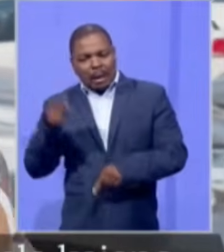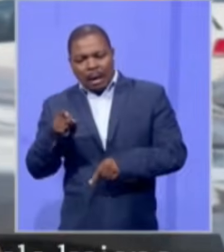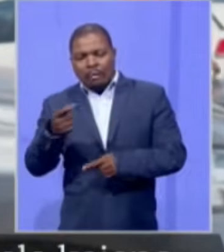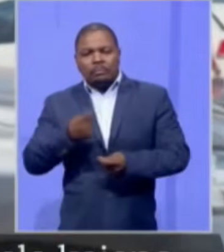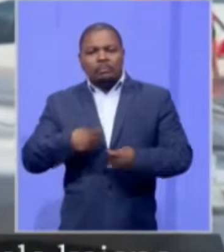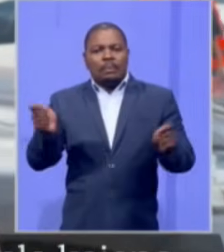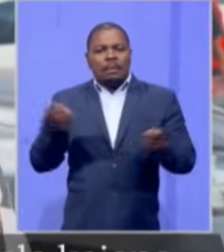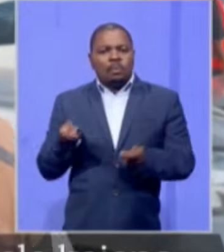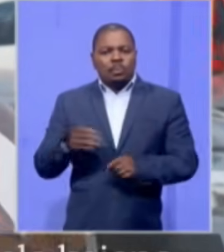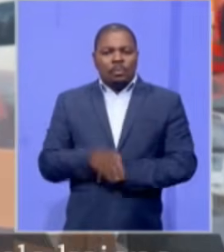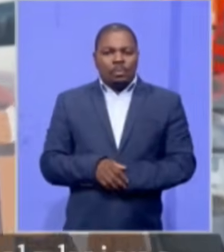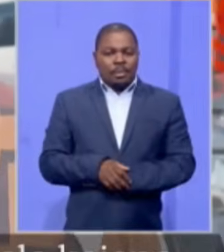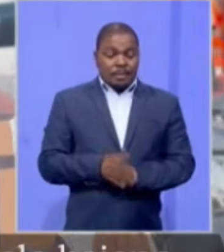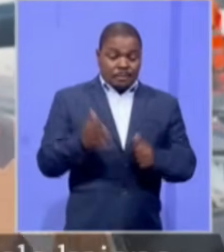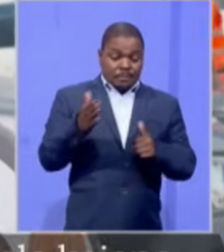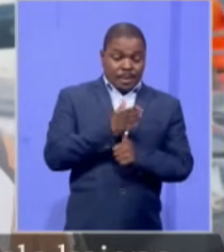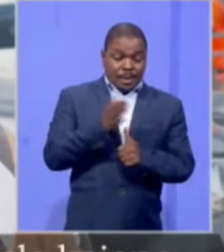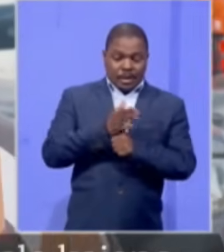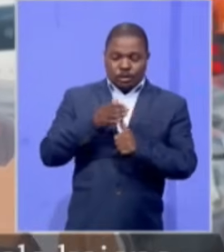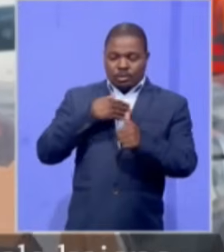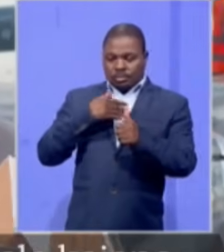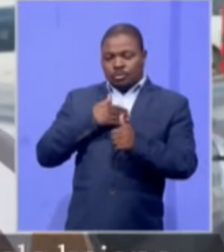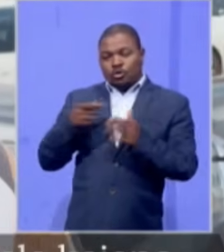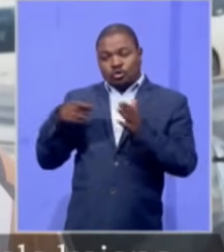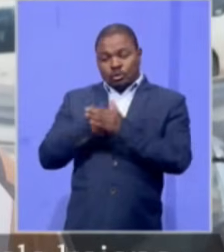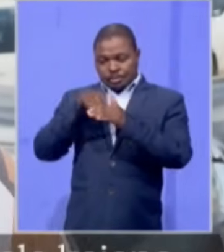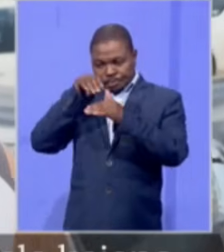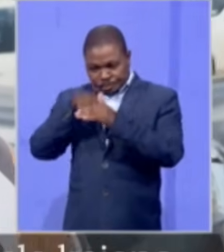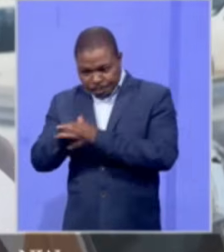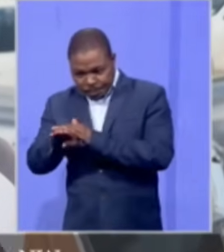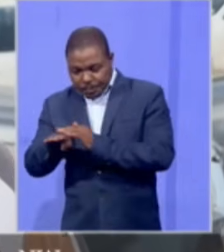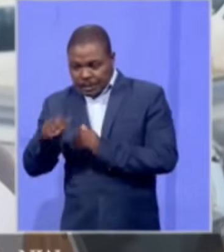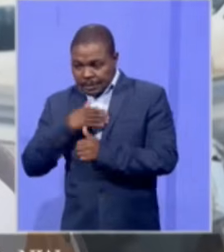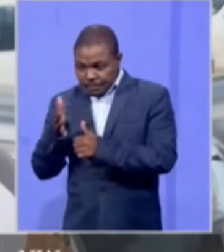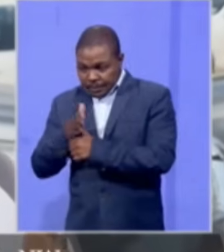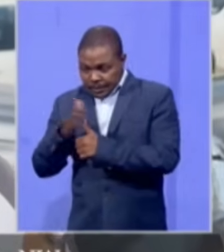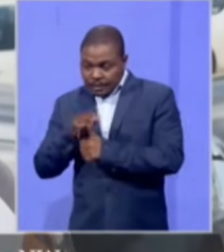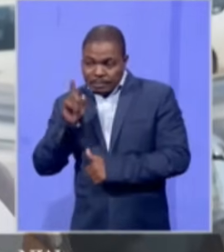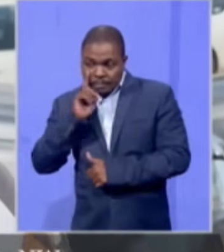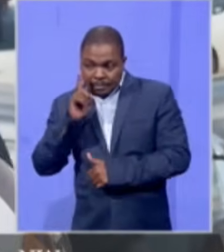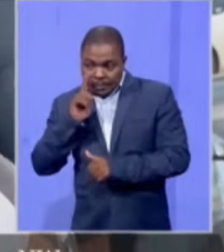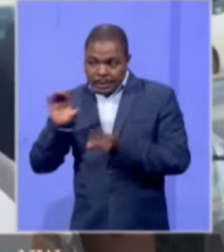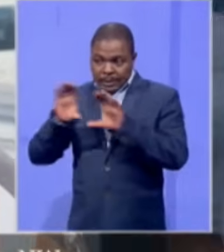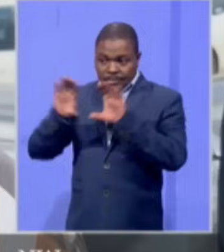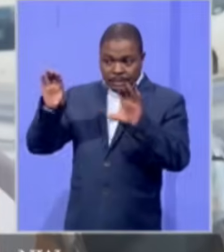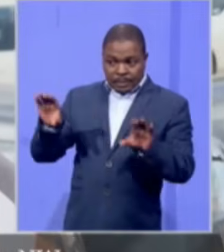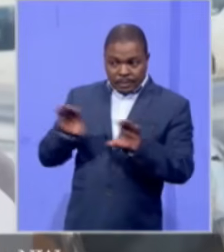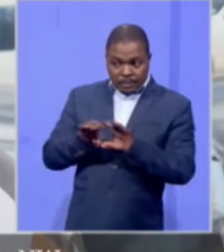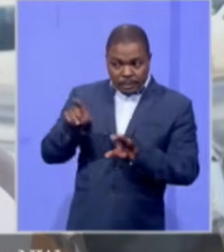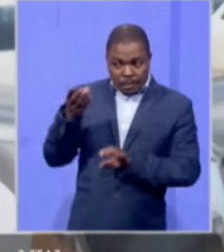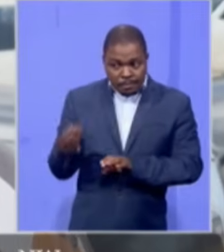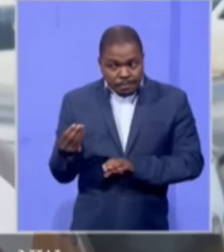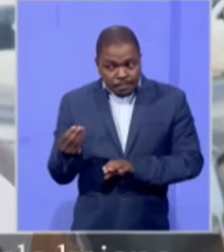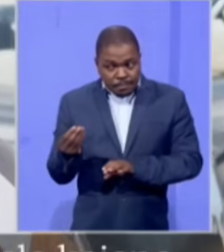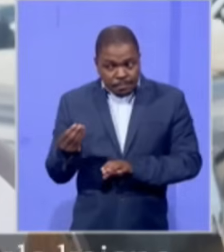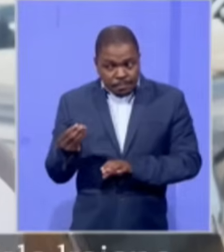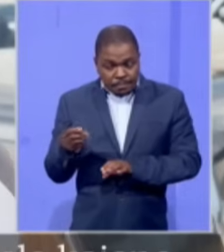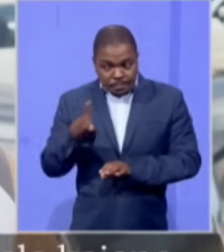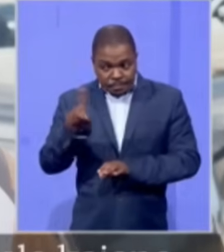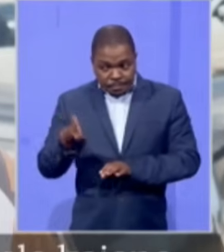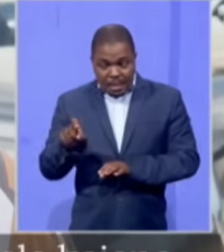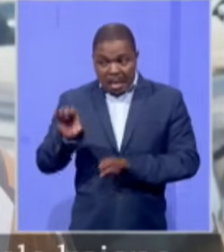mo shopo selo sa ntlha ke hore re tshwanetse re batla hore a ona le certificate of acceptability.